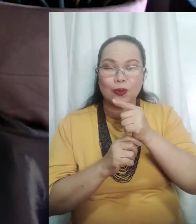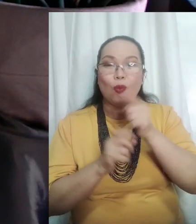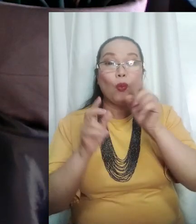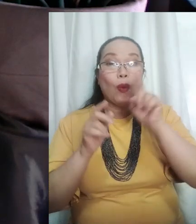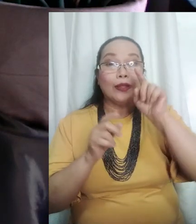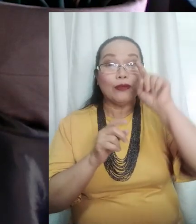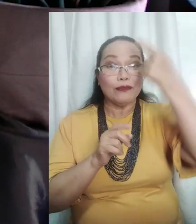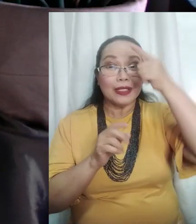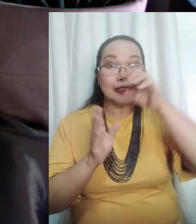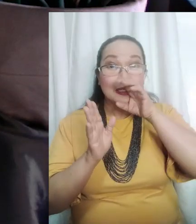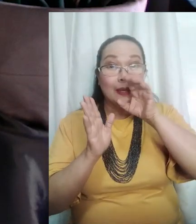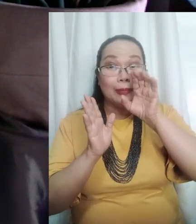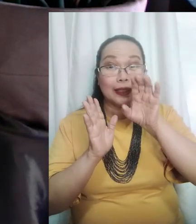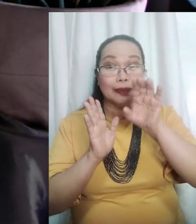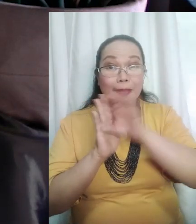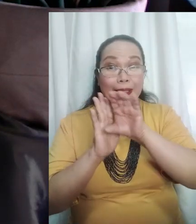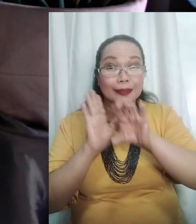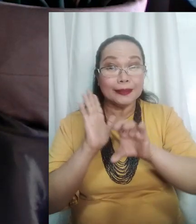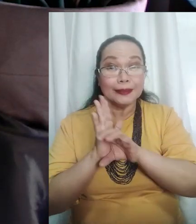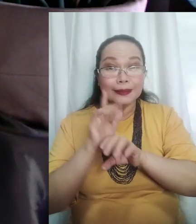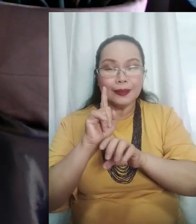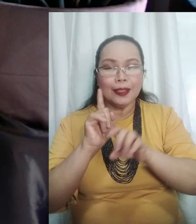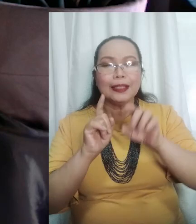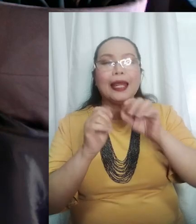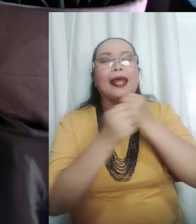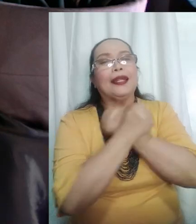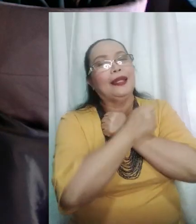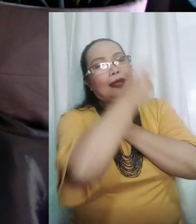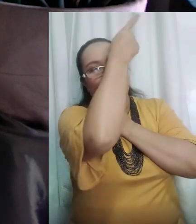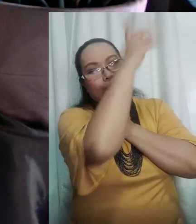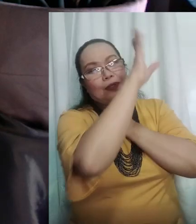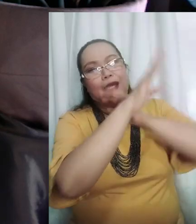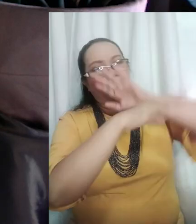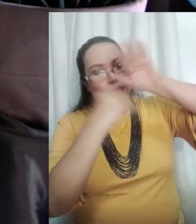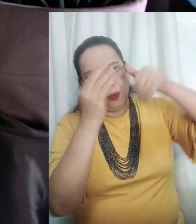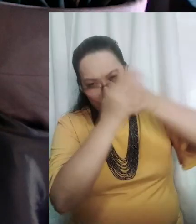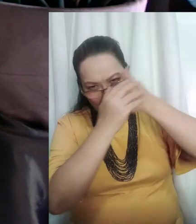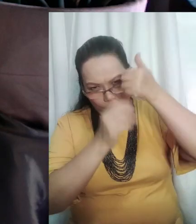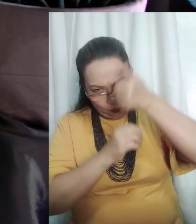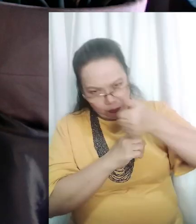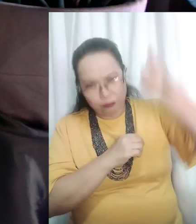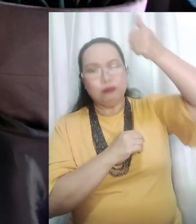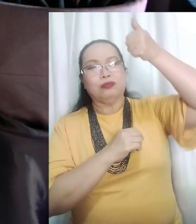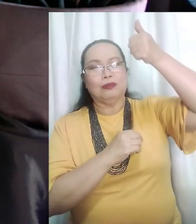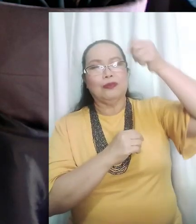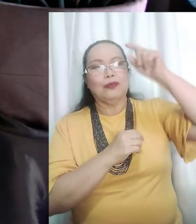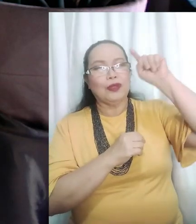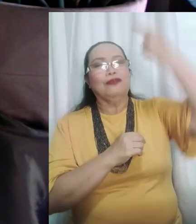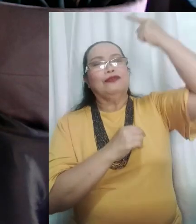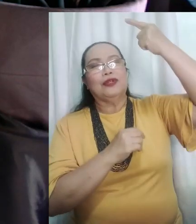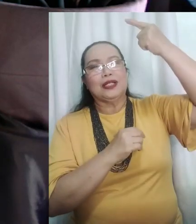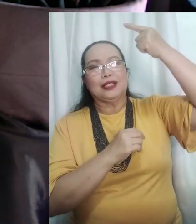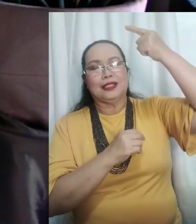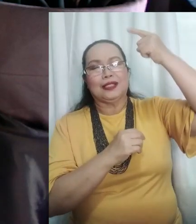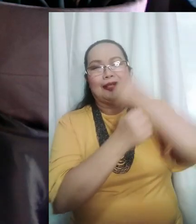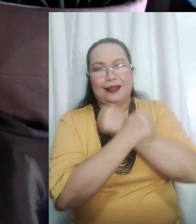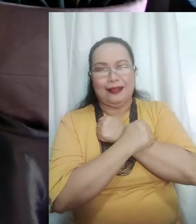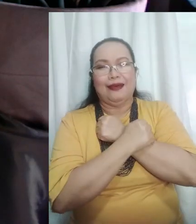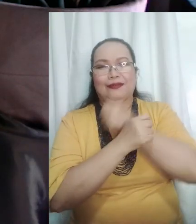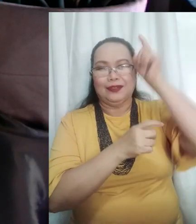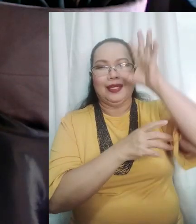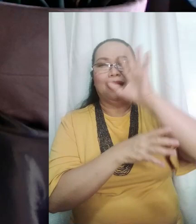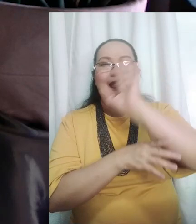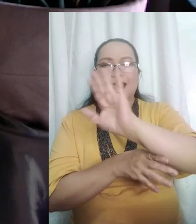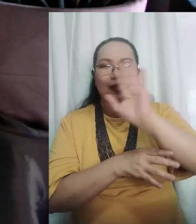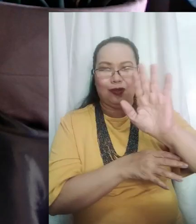love God with all. And this points to the supreme place God wants in